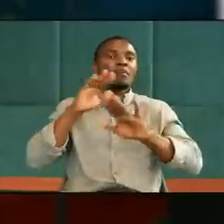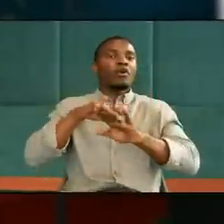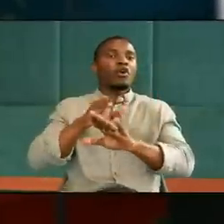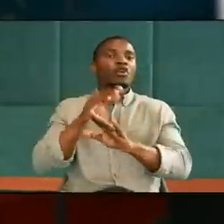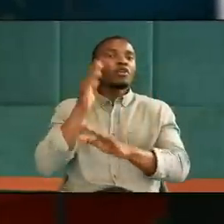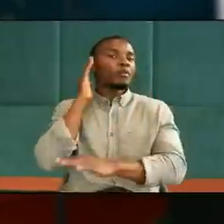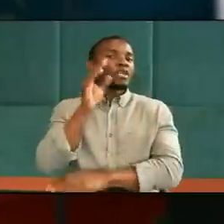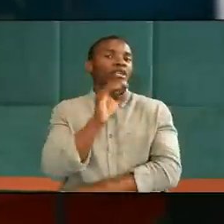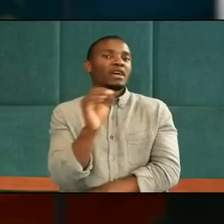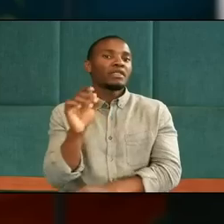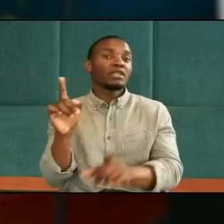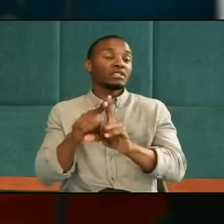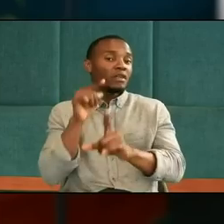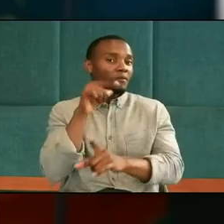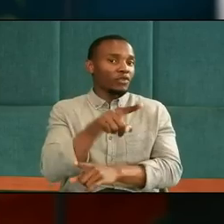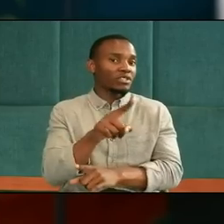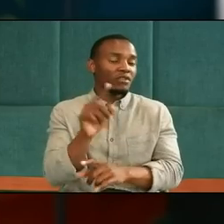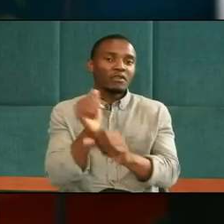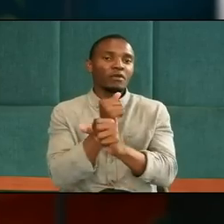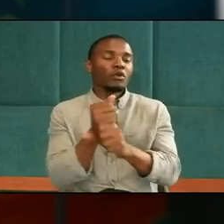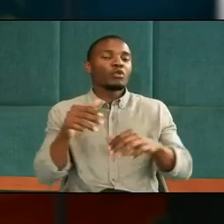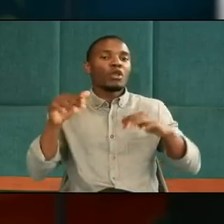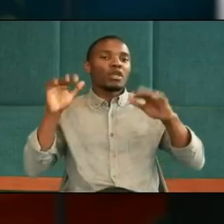and He's not going to give up on you.